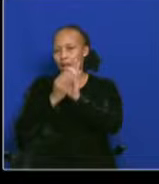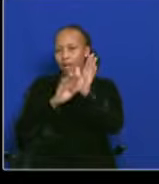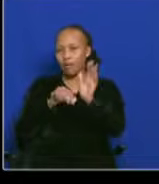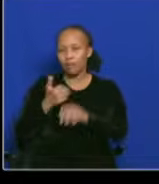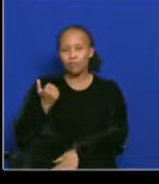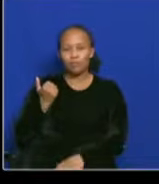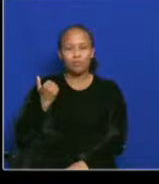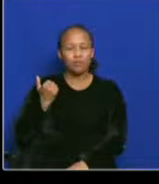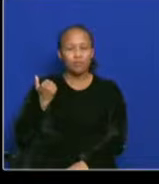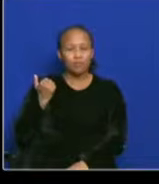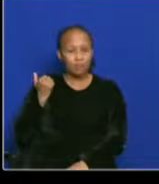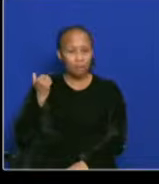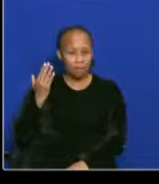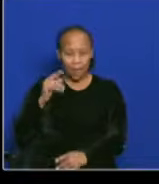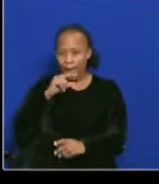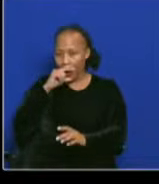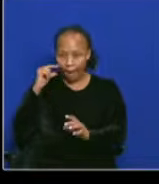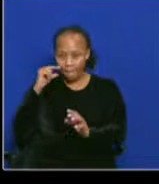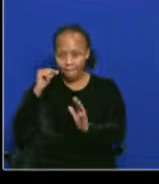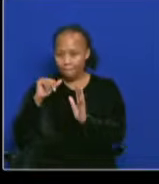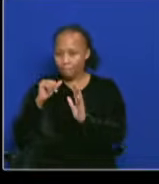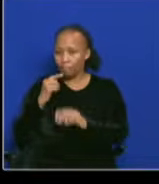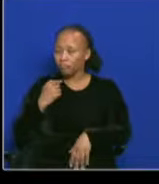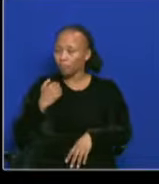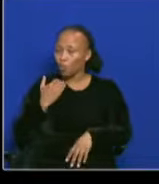those names,